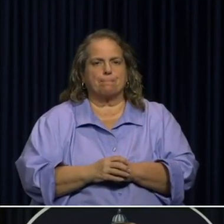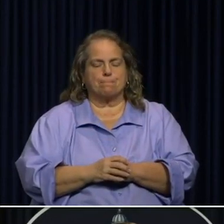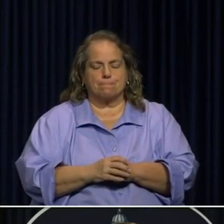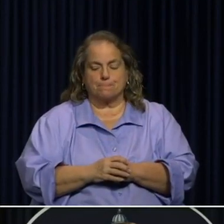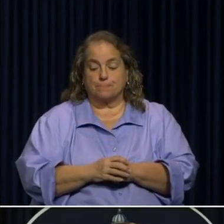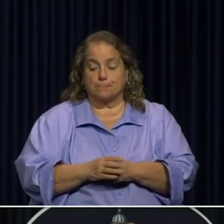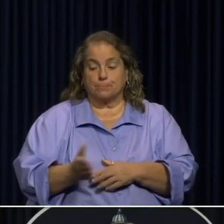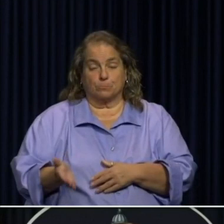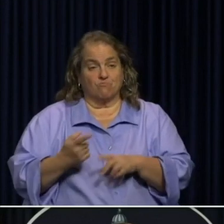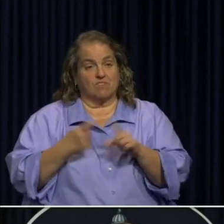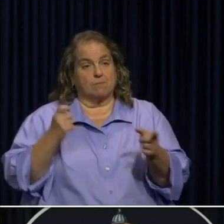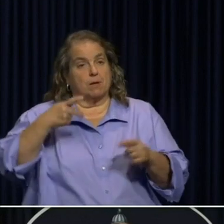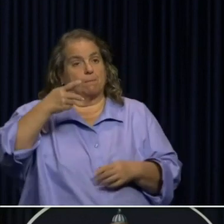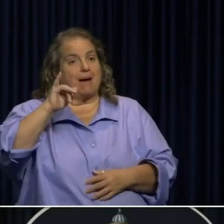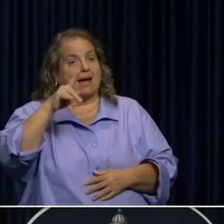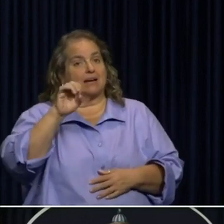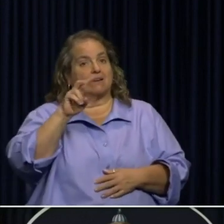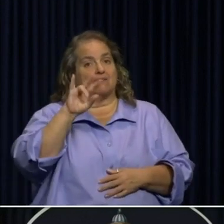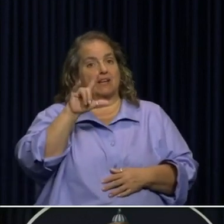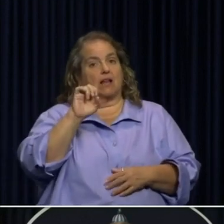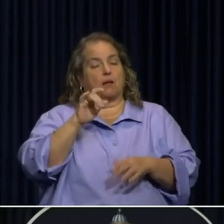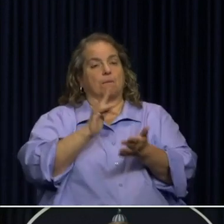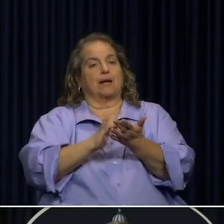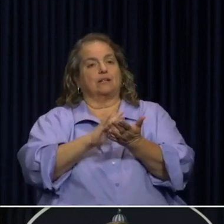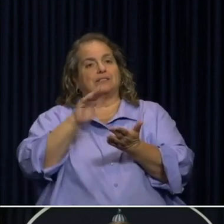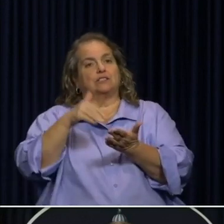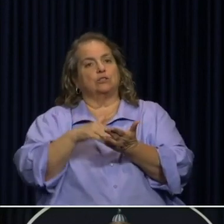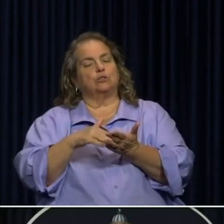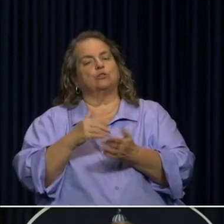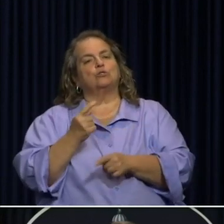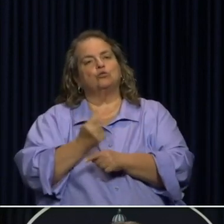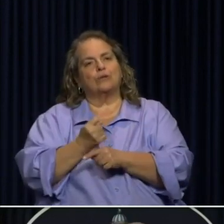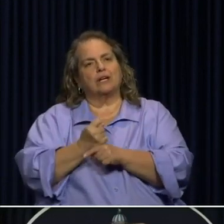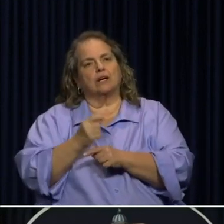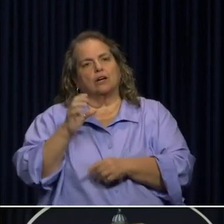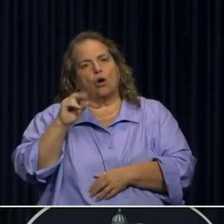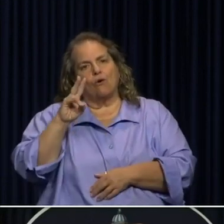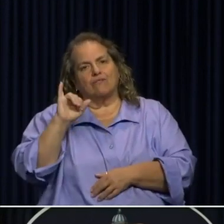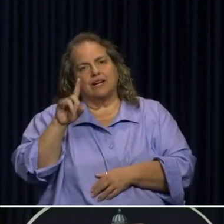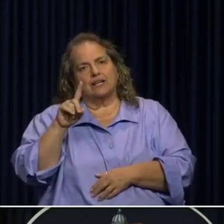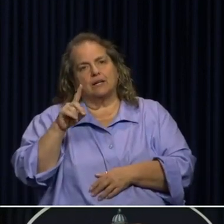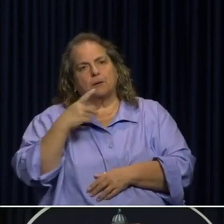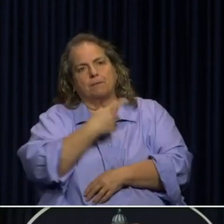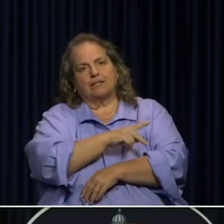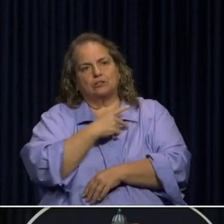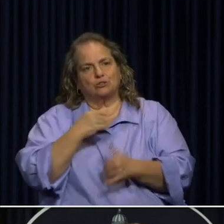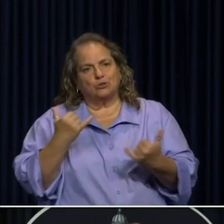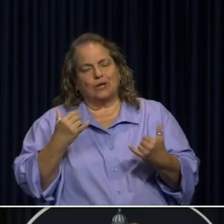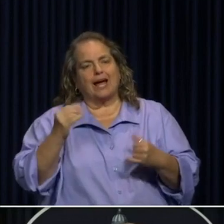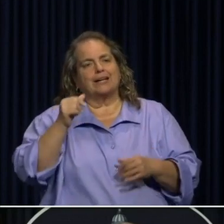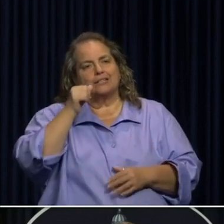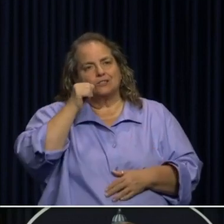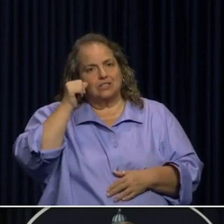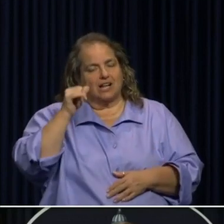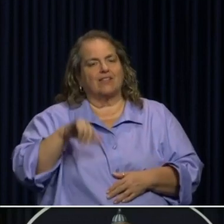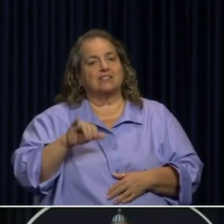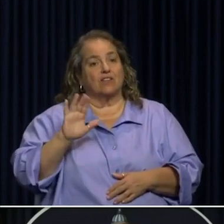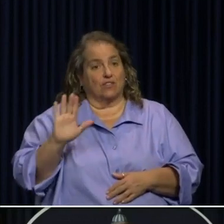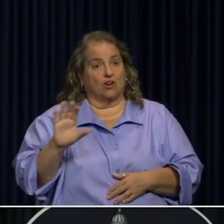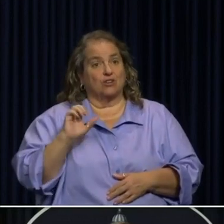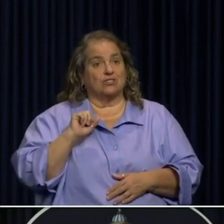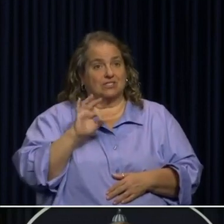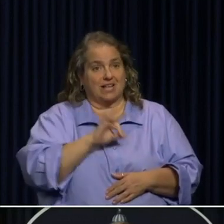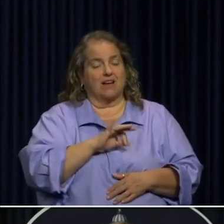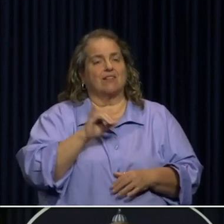This is from the Pikeville Medical Center. They're treating COVID patients today, just like they were yesterday. This is their staff